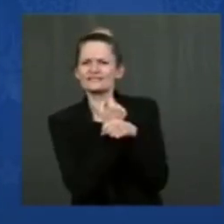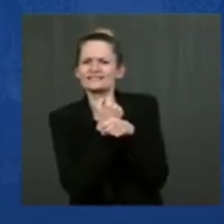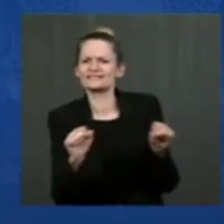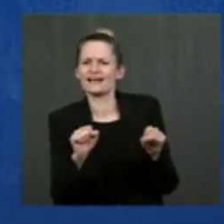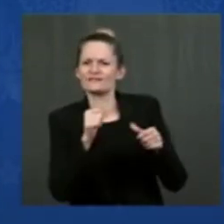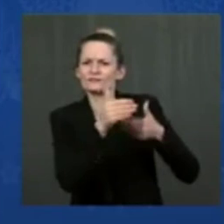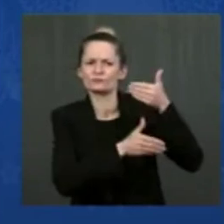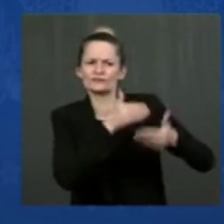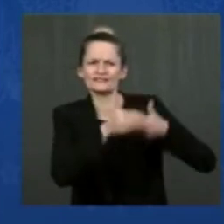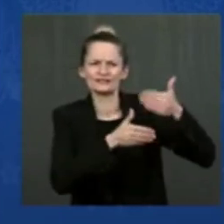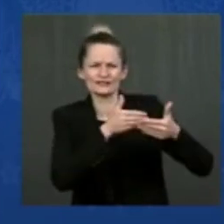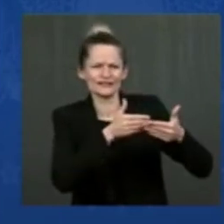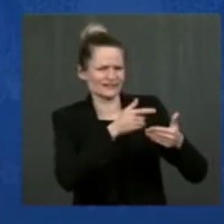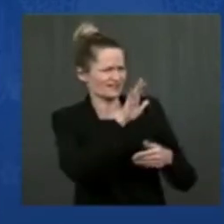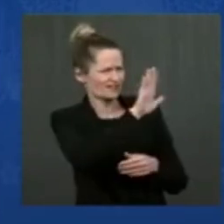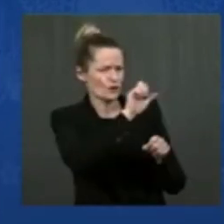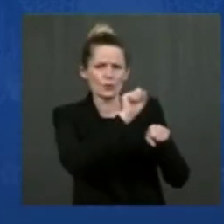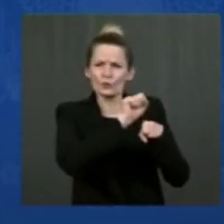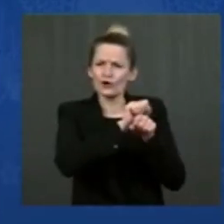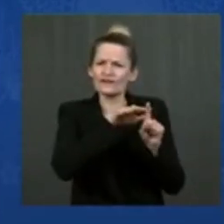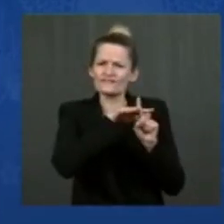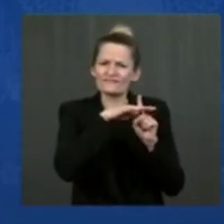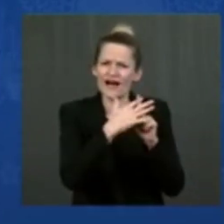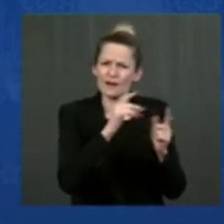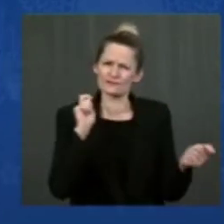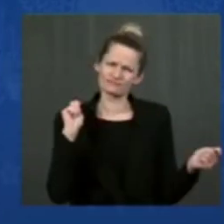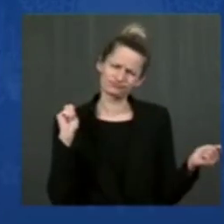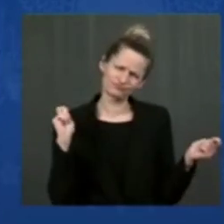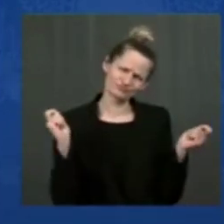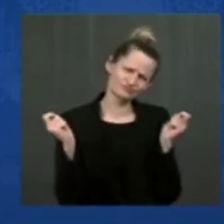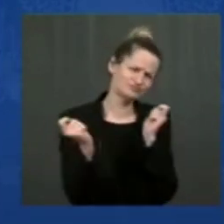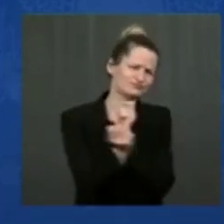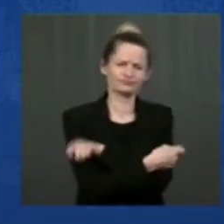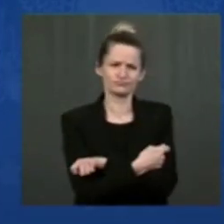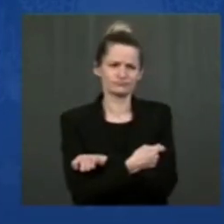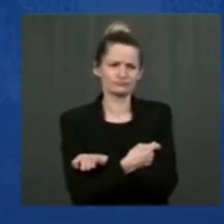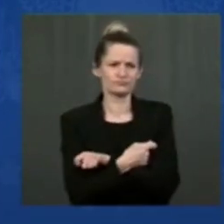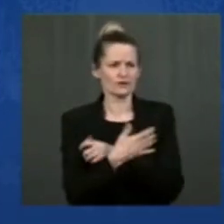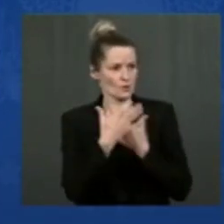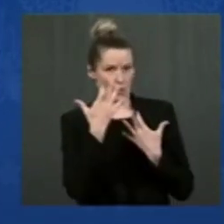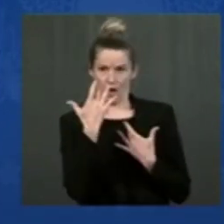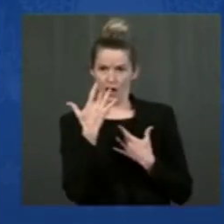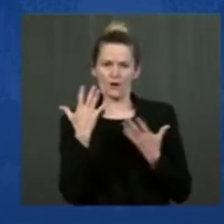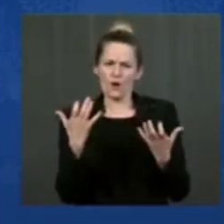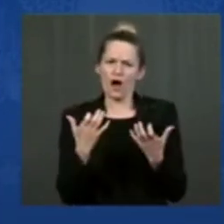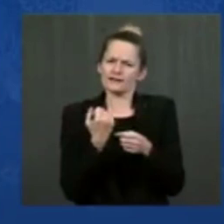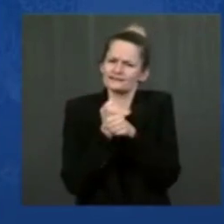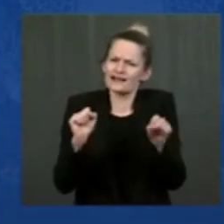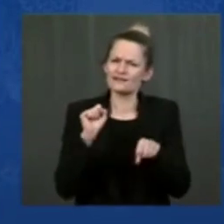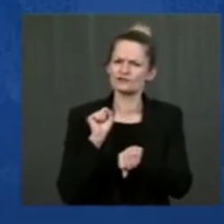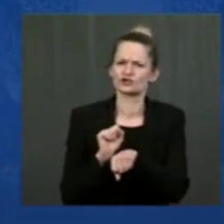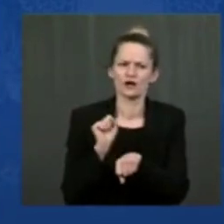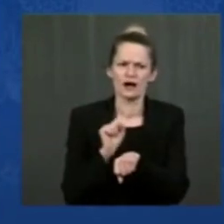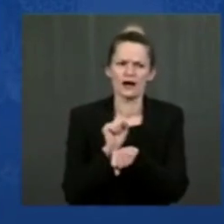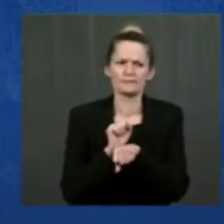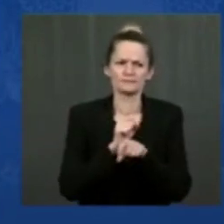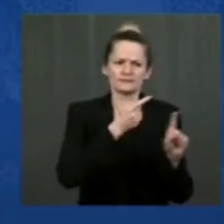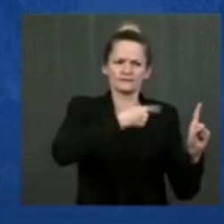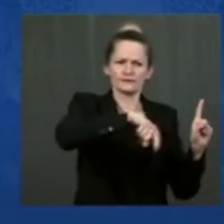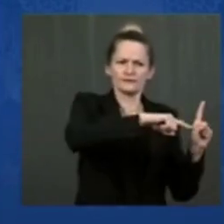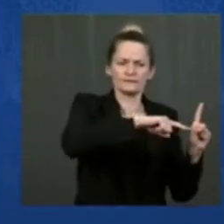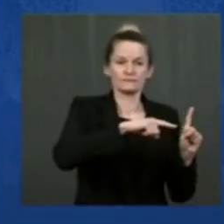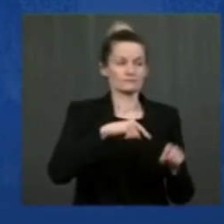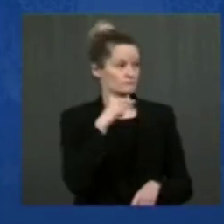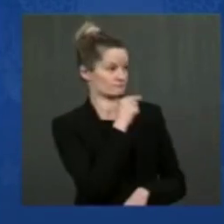work into good, sustainable union jobs. And this administration gets it,